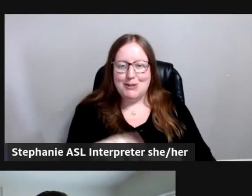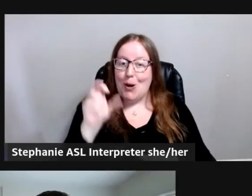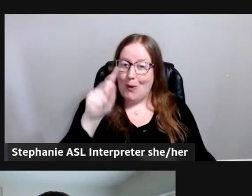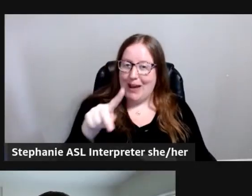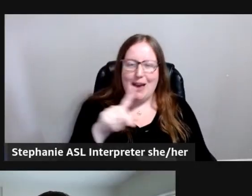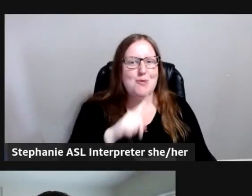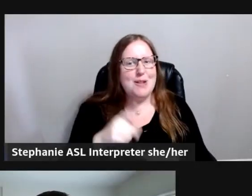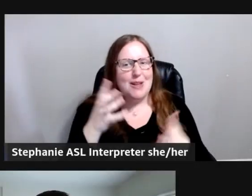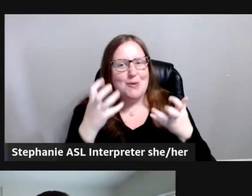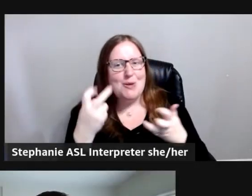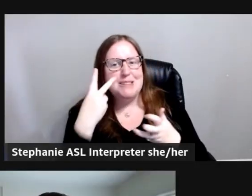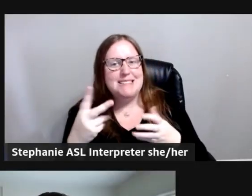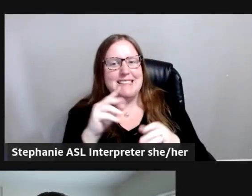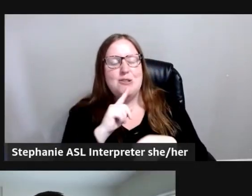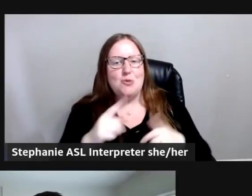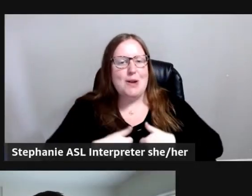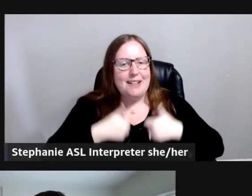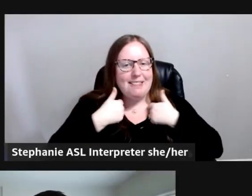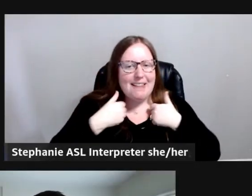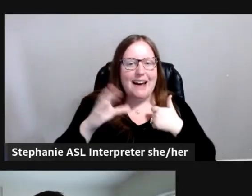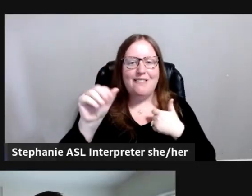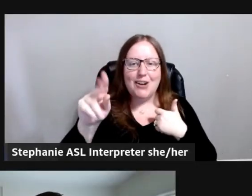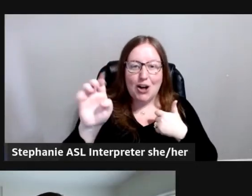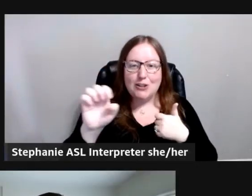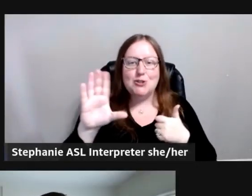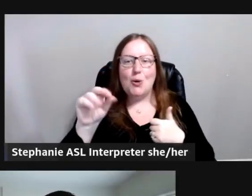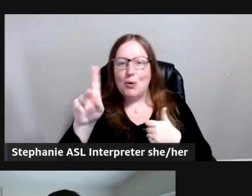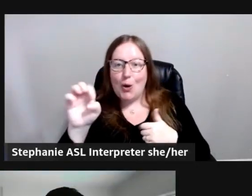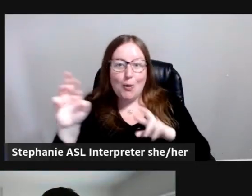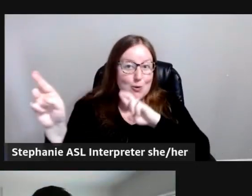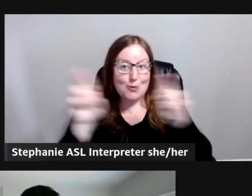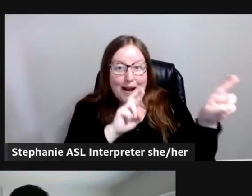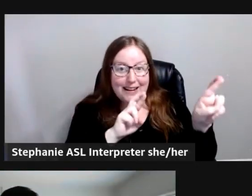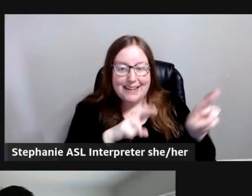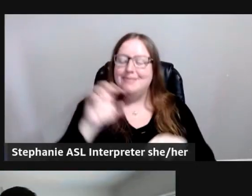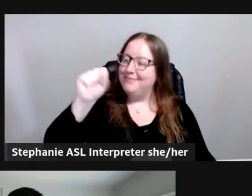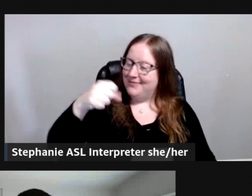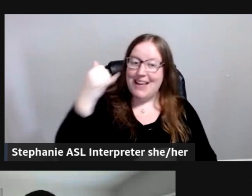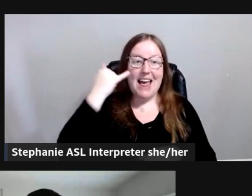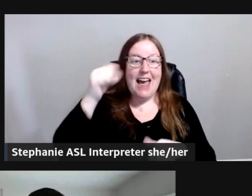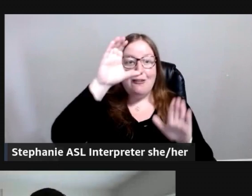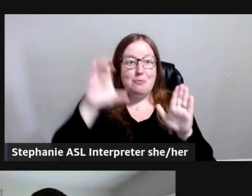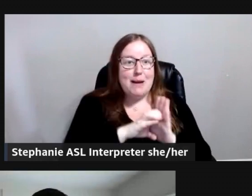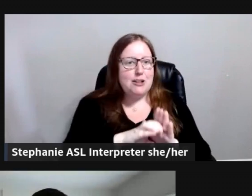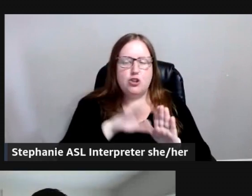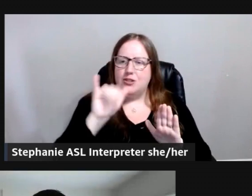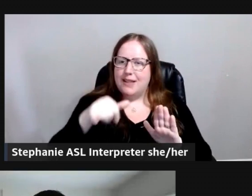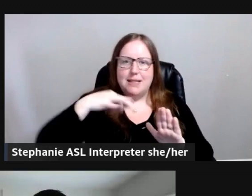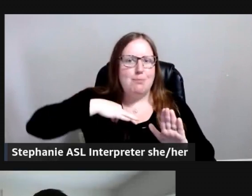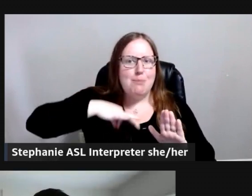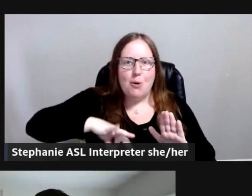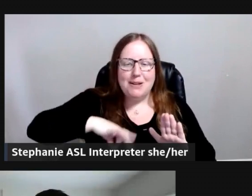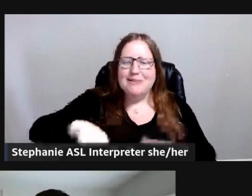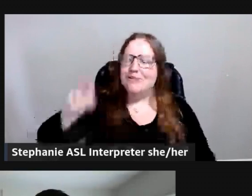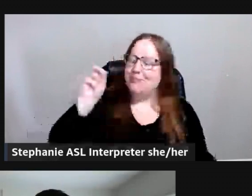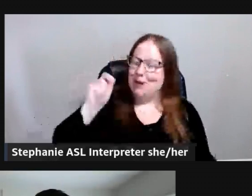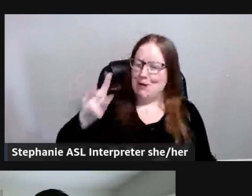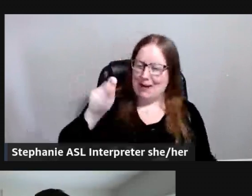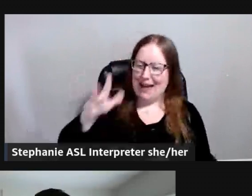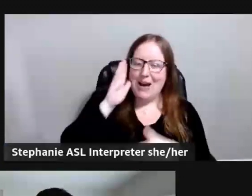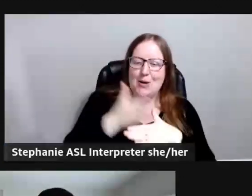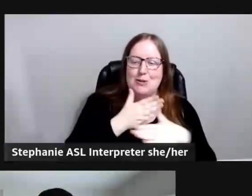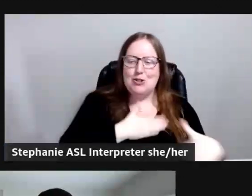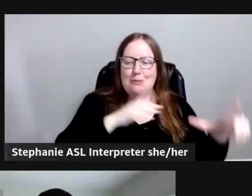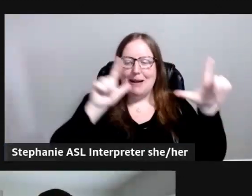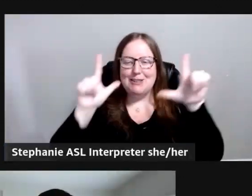gonna see some console and some code. Are you ready for it? Yes, if there's pop-up pictures too, that's even a bonus. Okay, so let me share my screen.